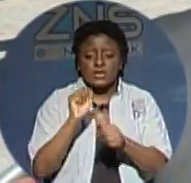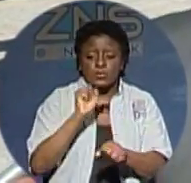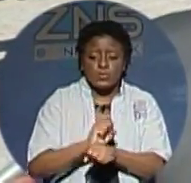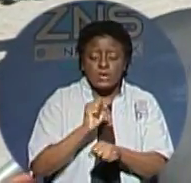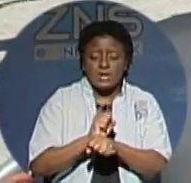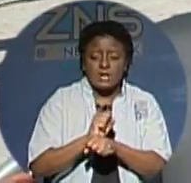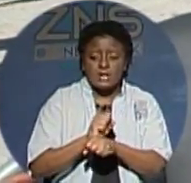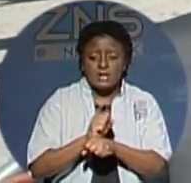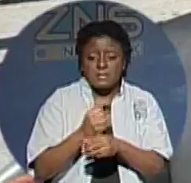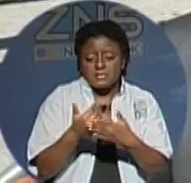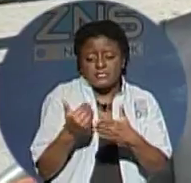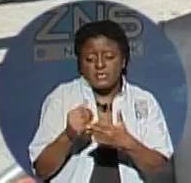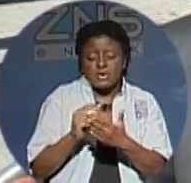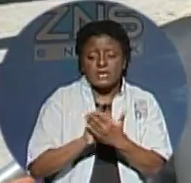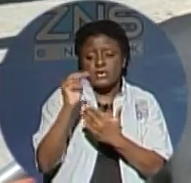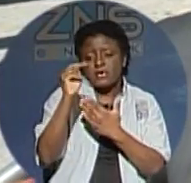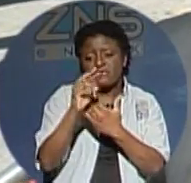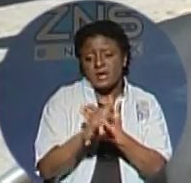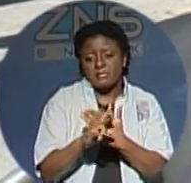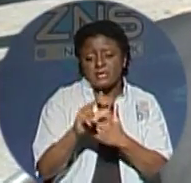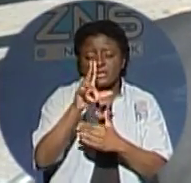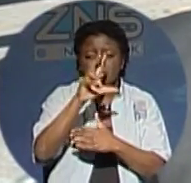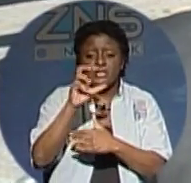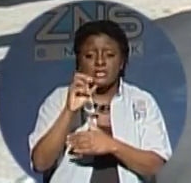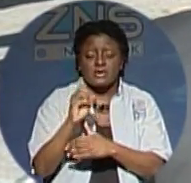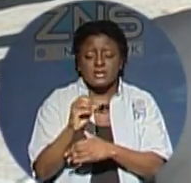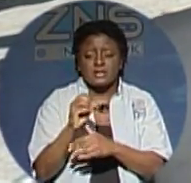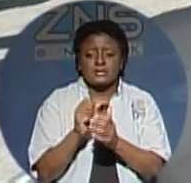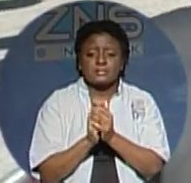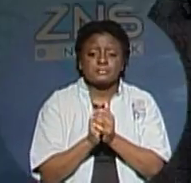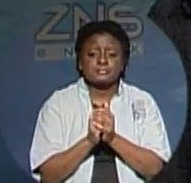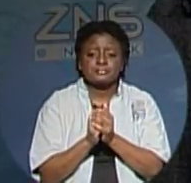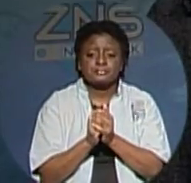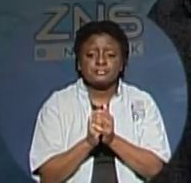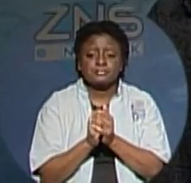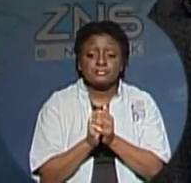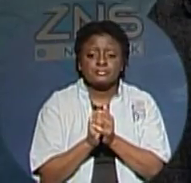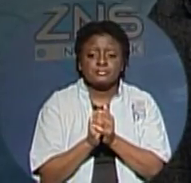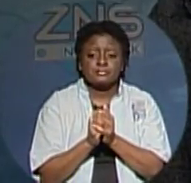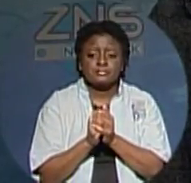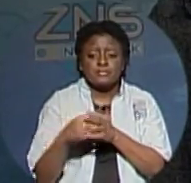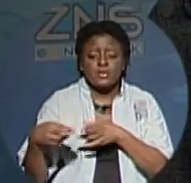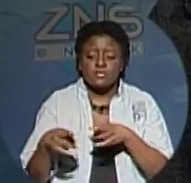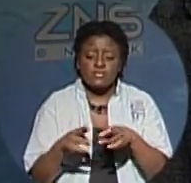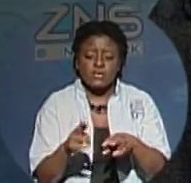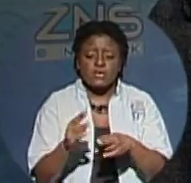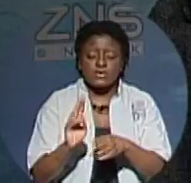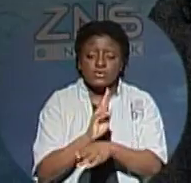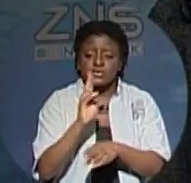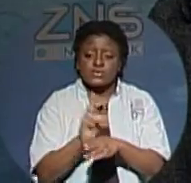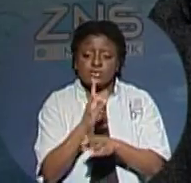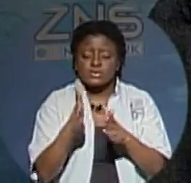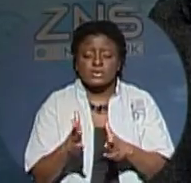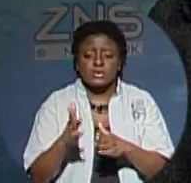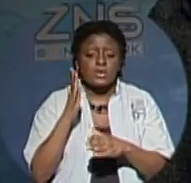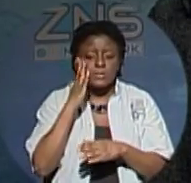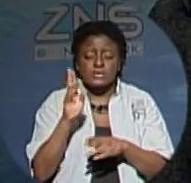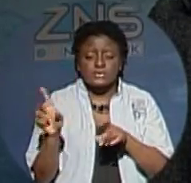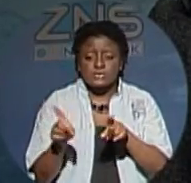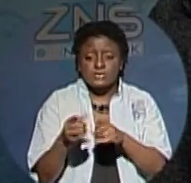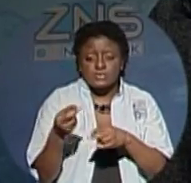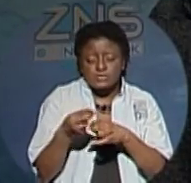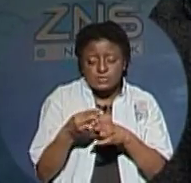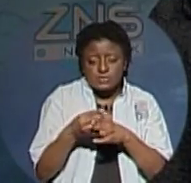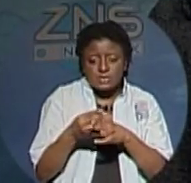a December that's free and clear in the city of Nassau. Well, road users will soon be able to use some